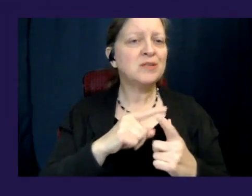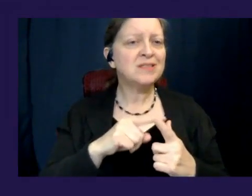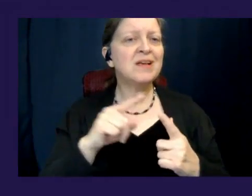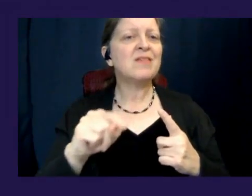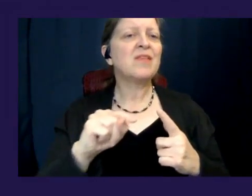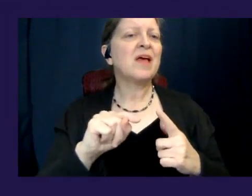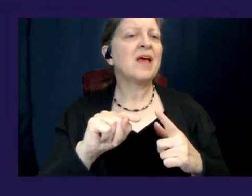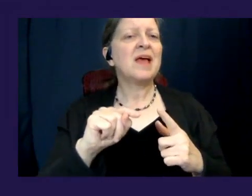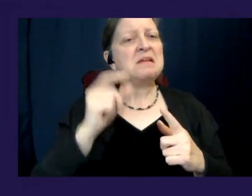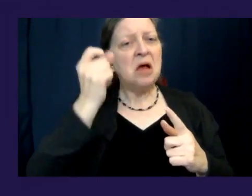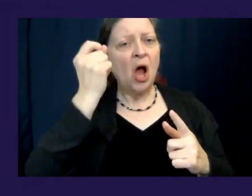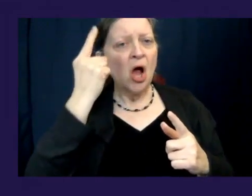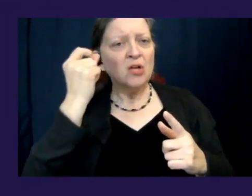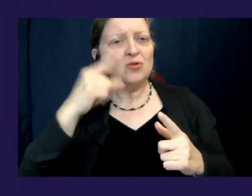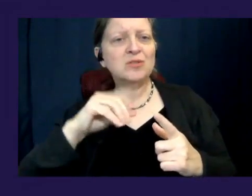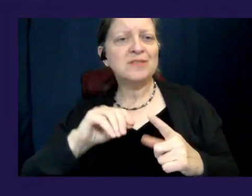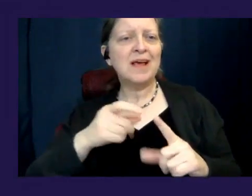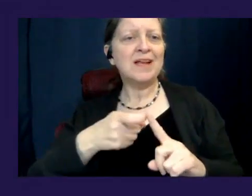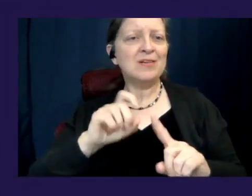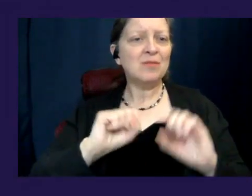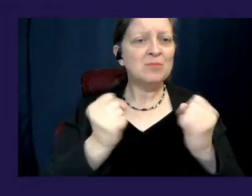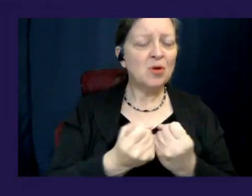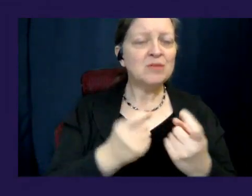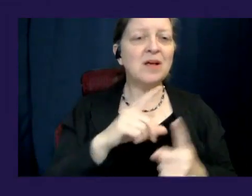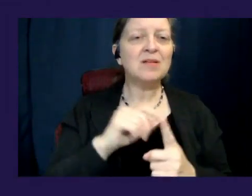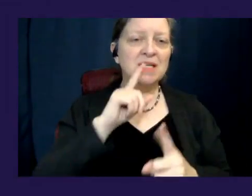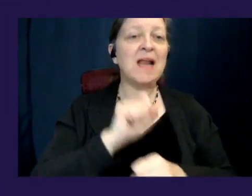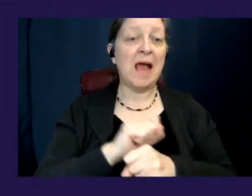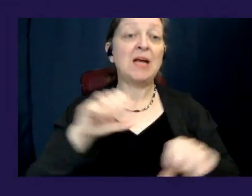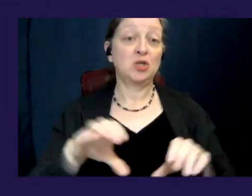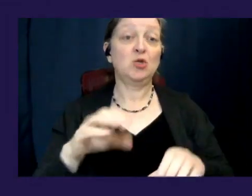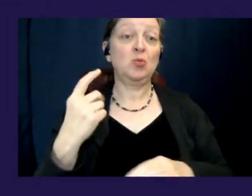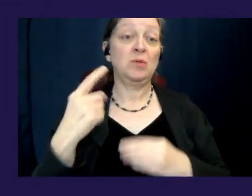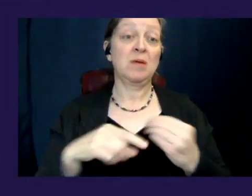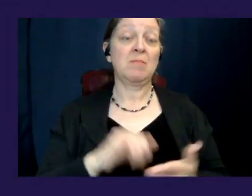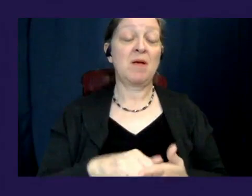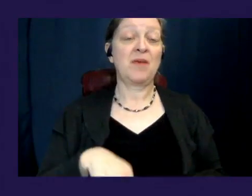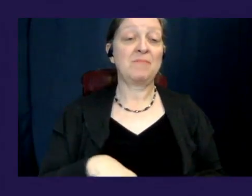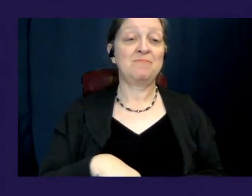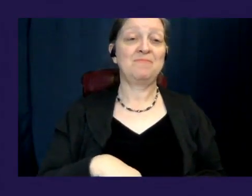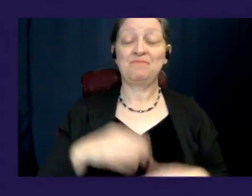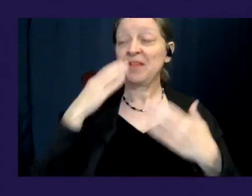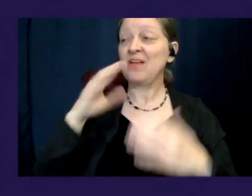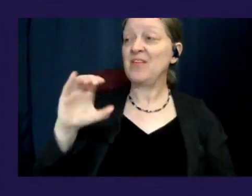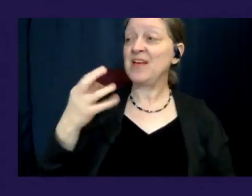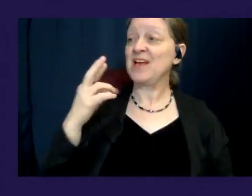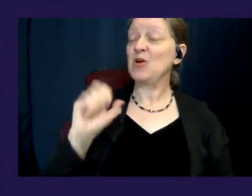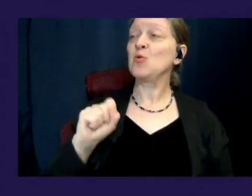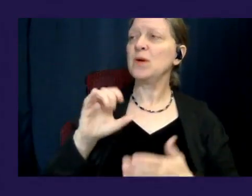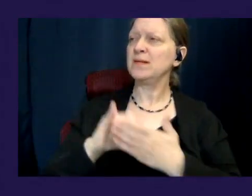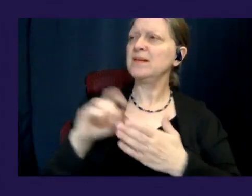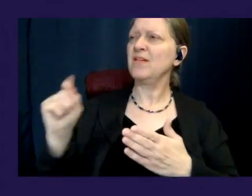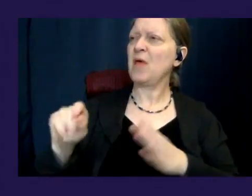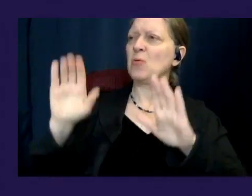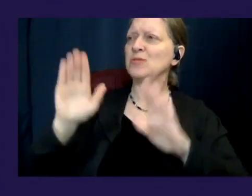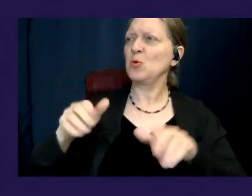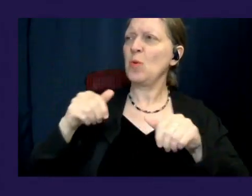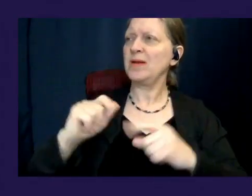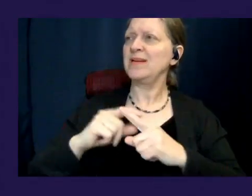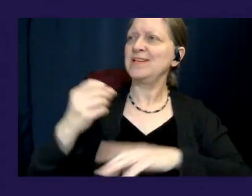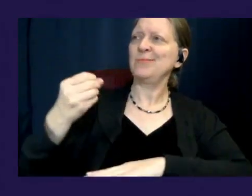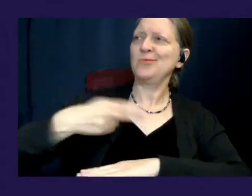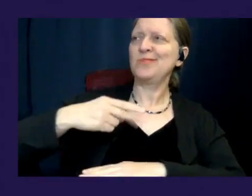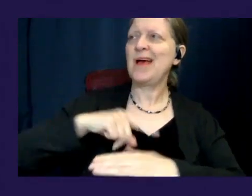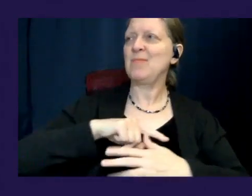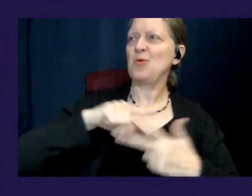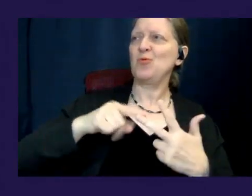well, that's me. Thank you. Thanks, Chris. That was an admirable attempt to top the other 3 speakers. It was great. And